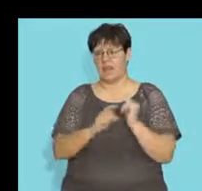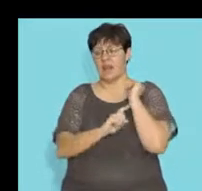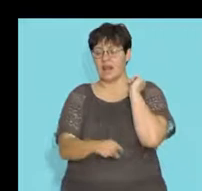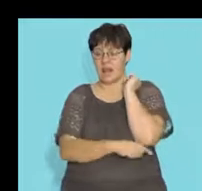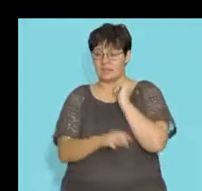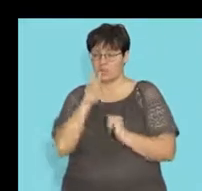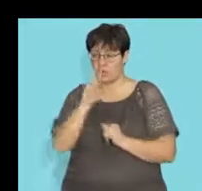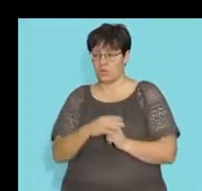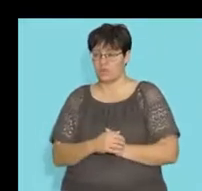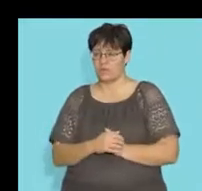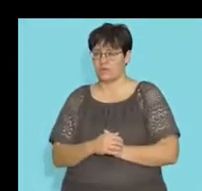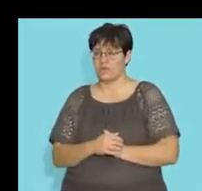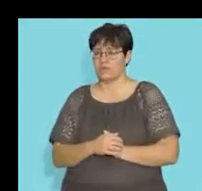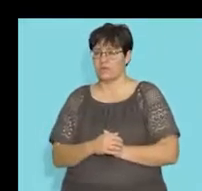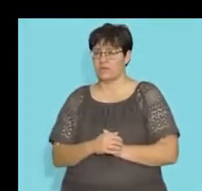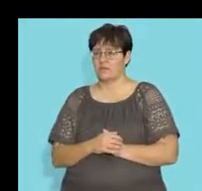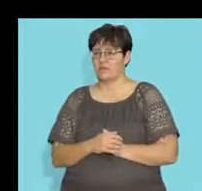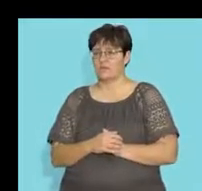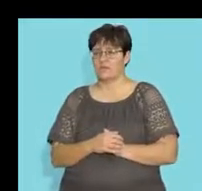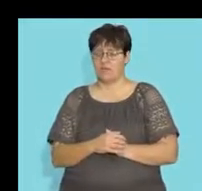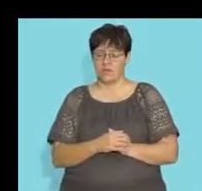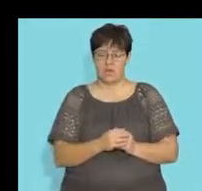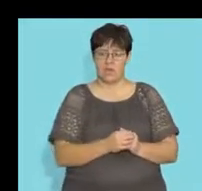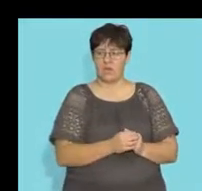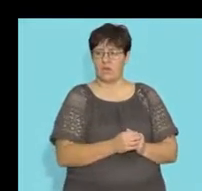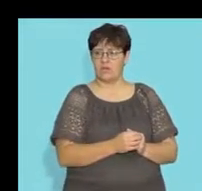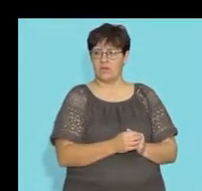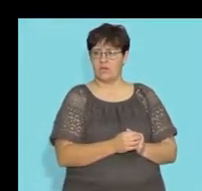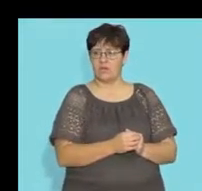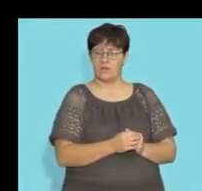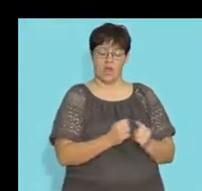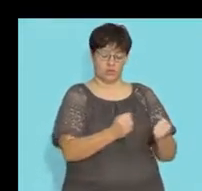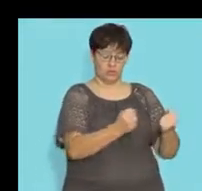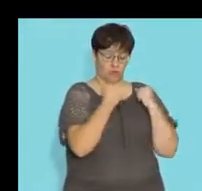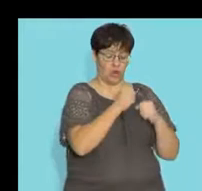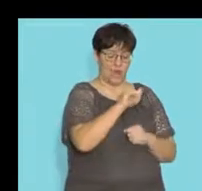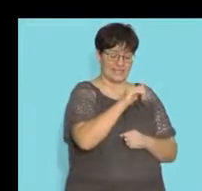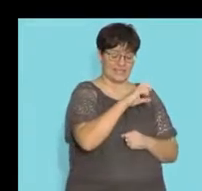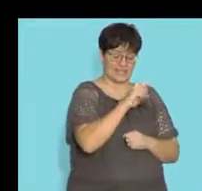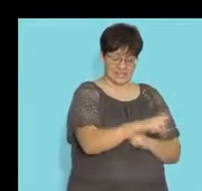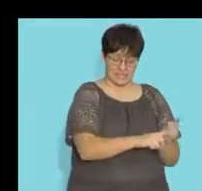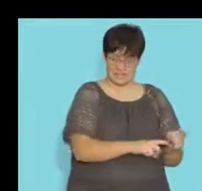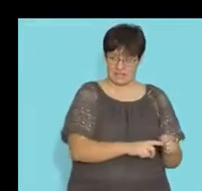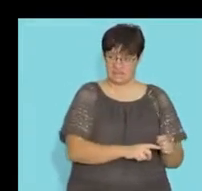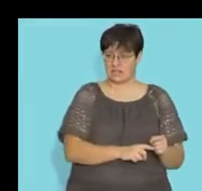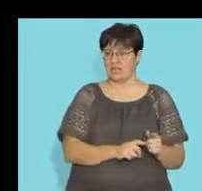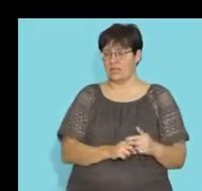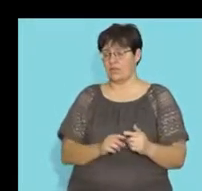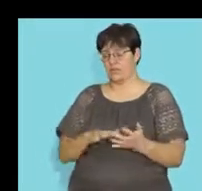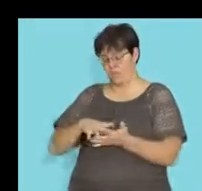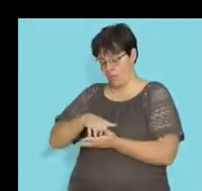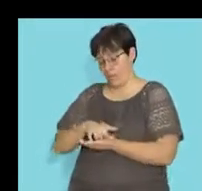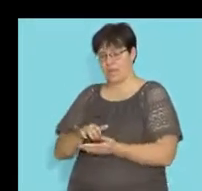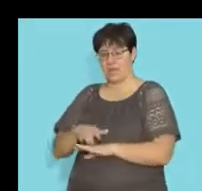The last one that I would like to look at is where we have a strong acid with